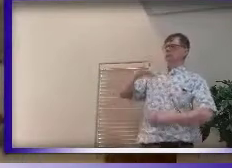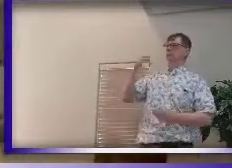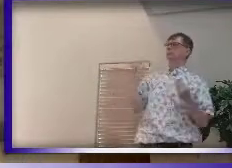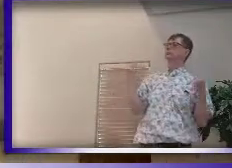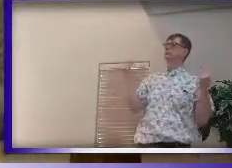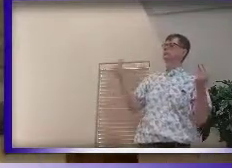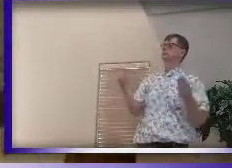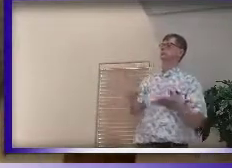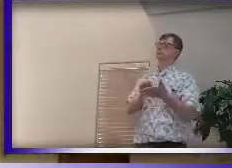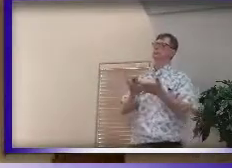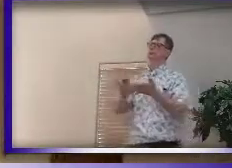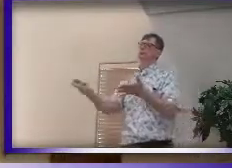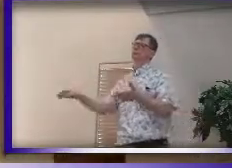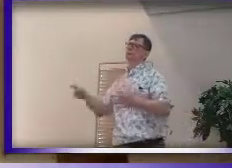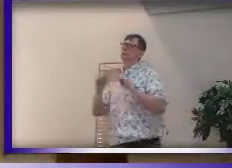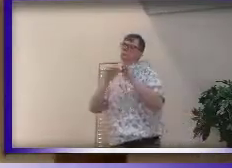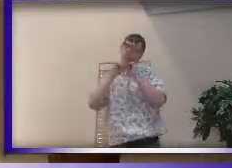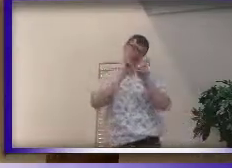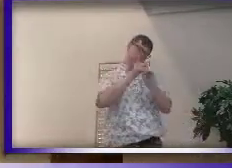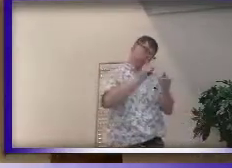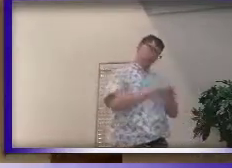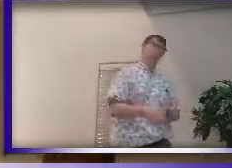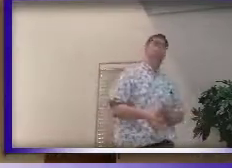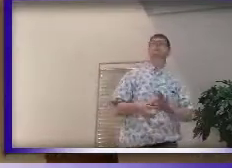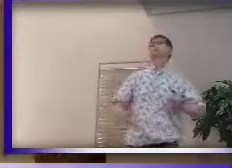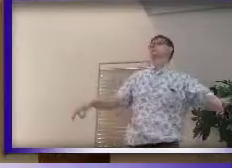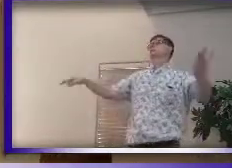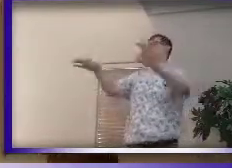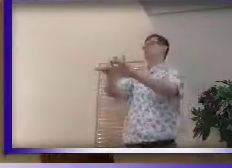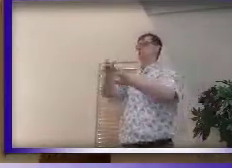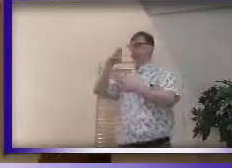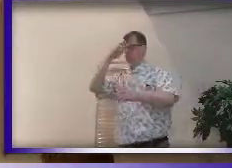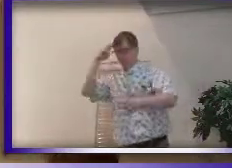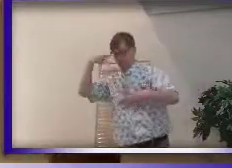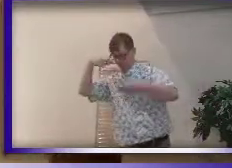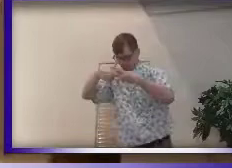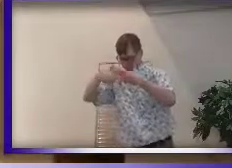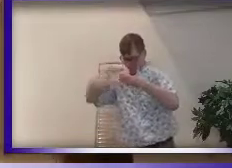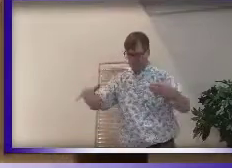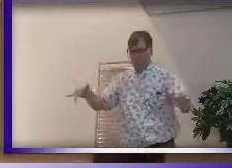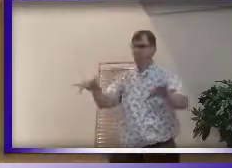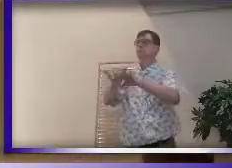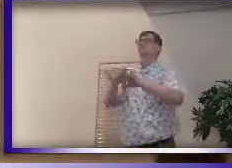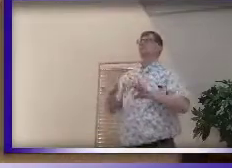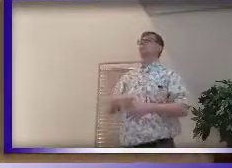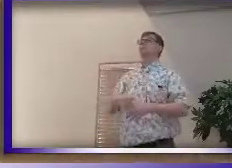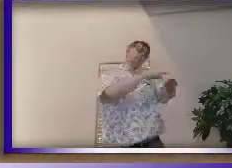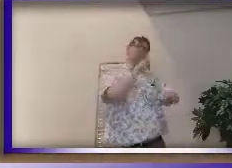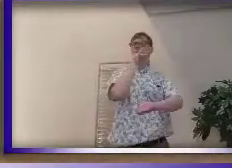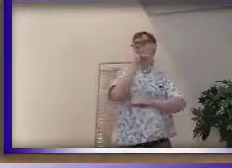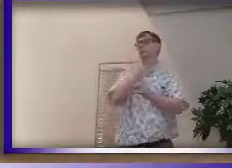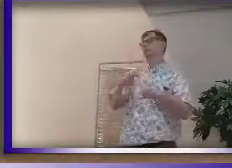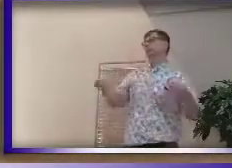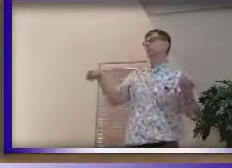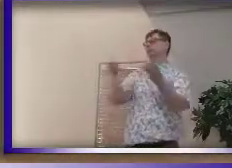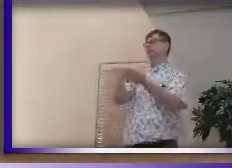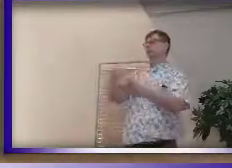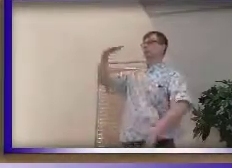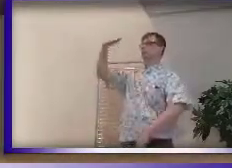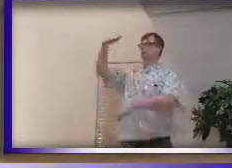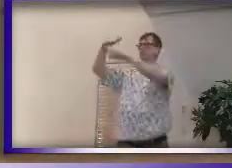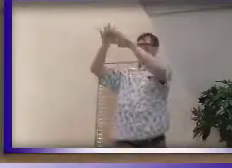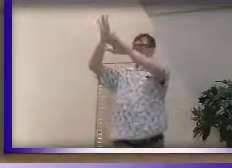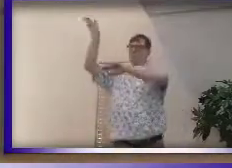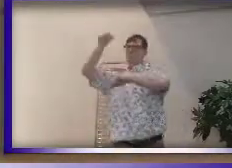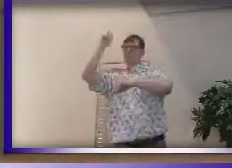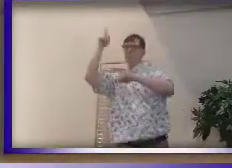talks. That we will do our research, that we get, every year we get, you know, a list of topics and it gets broken